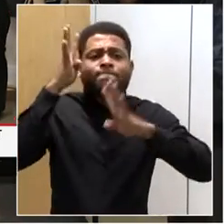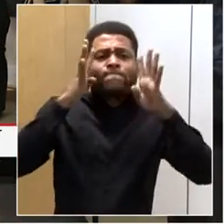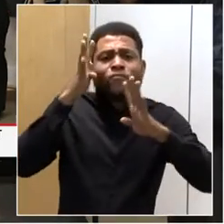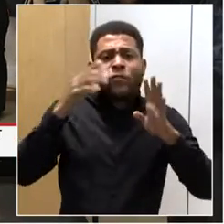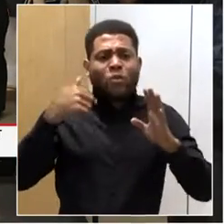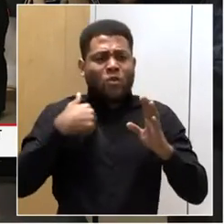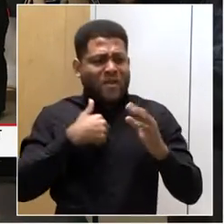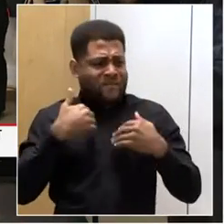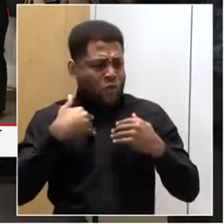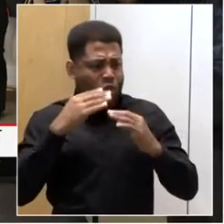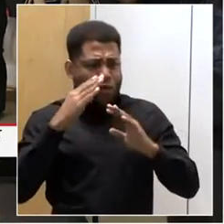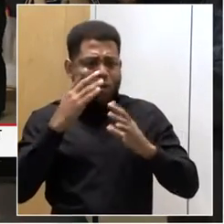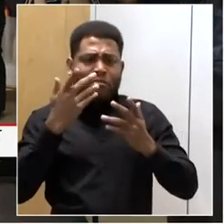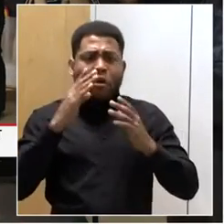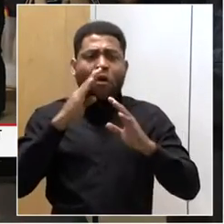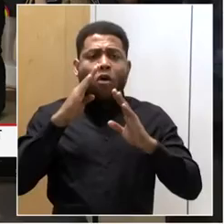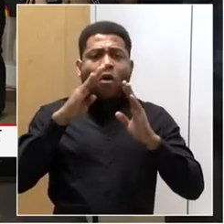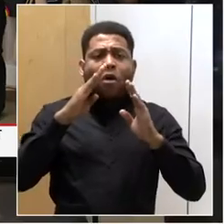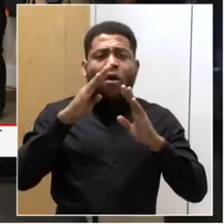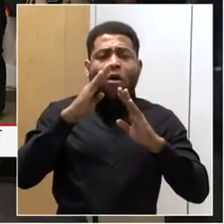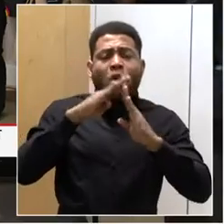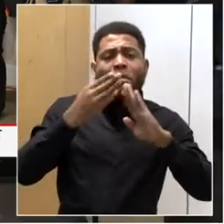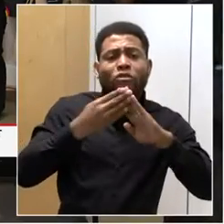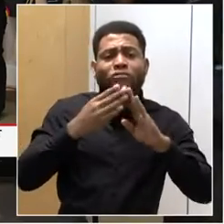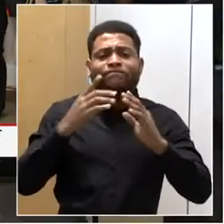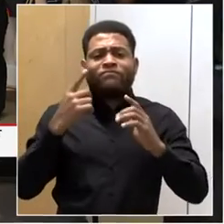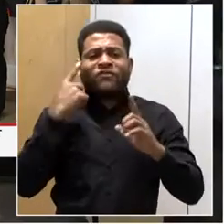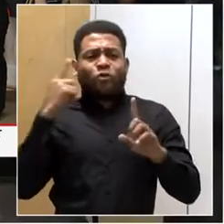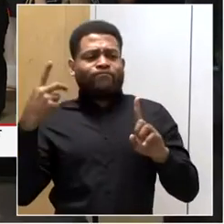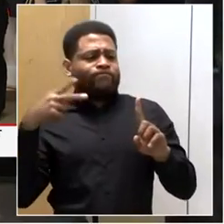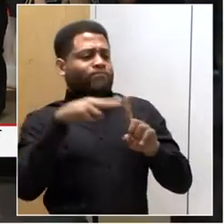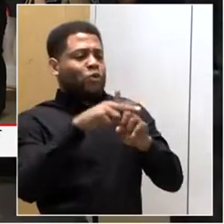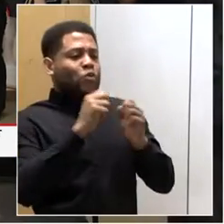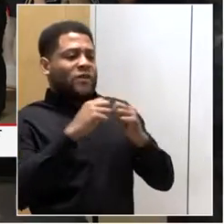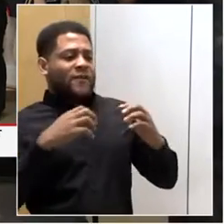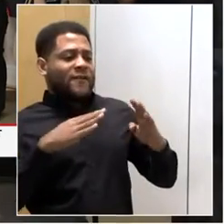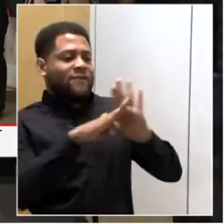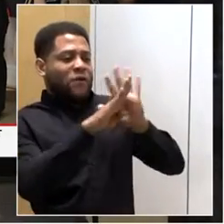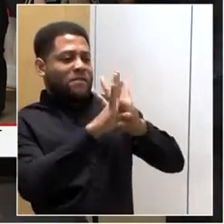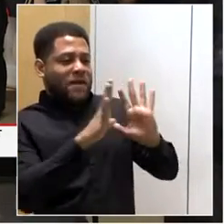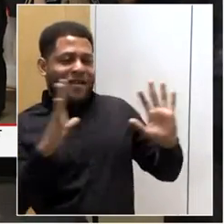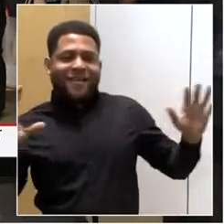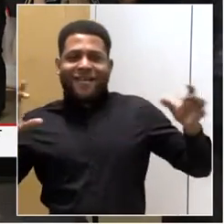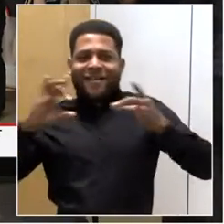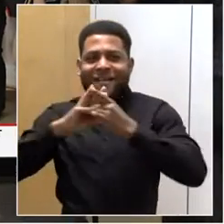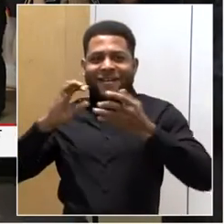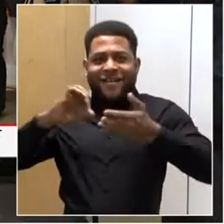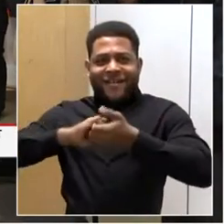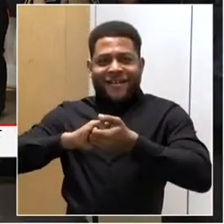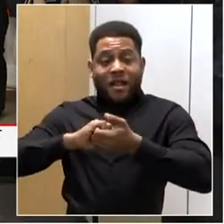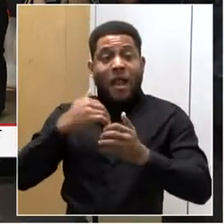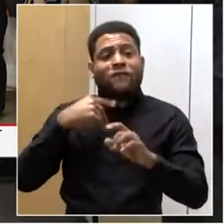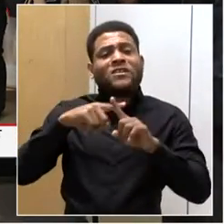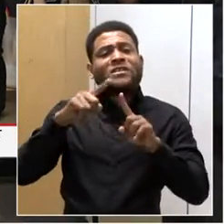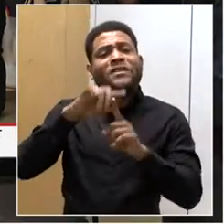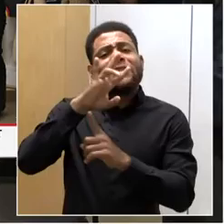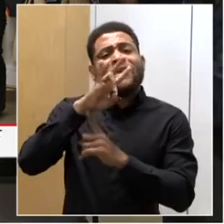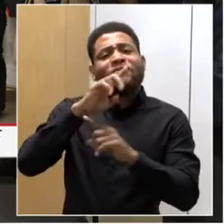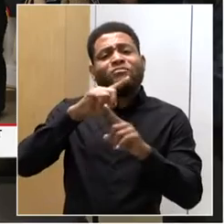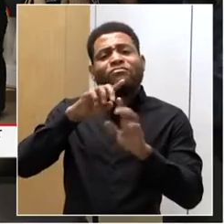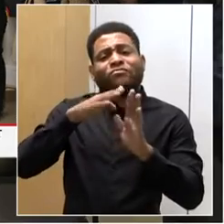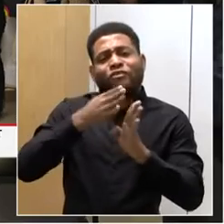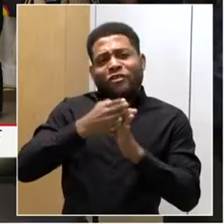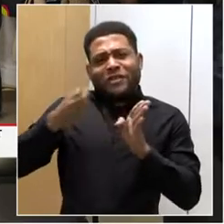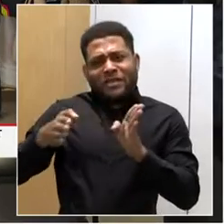collaborated with developers to breathe life into vacant commercial spaces across 7 different neighborhoods in the districts. These efforts have not only